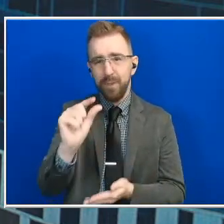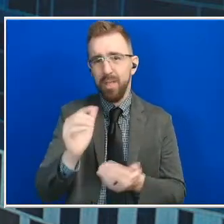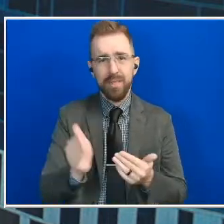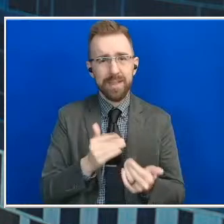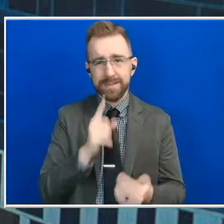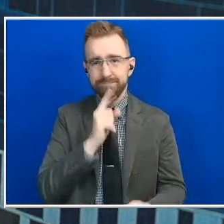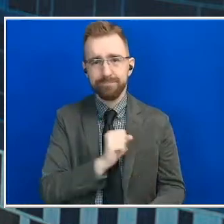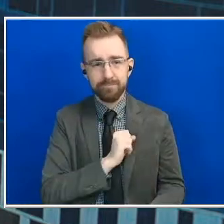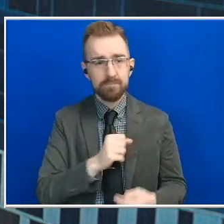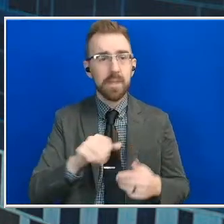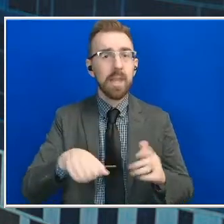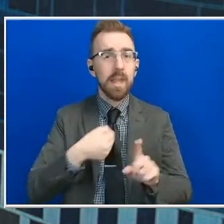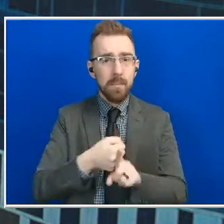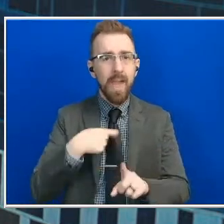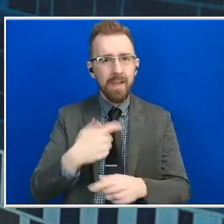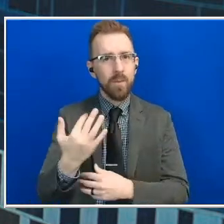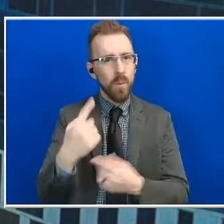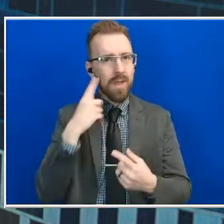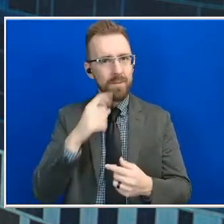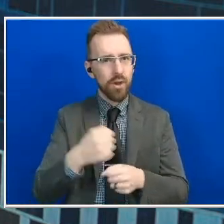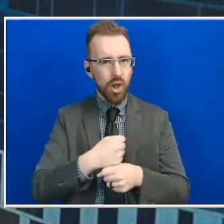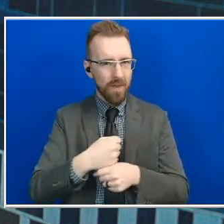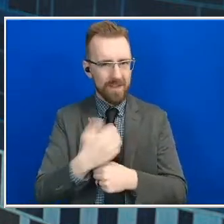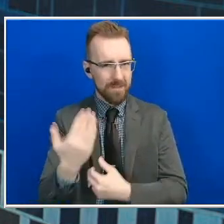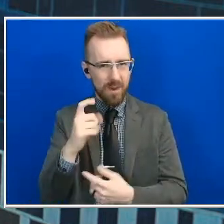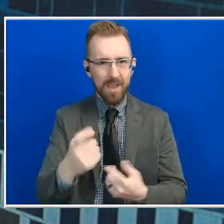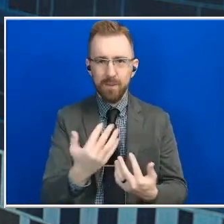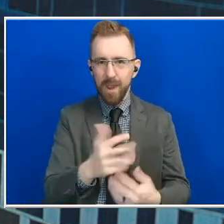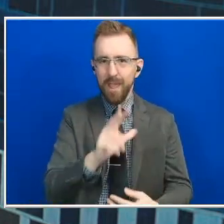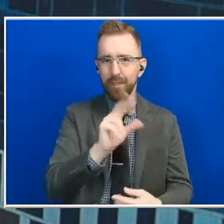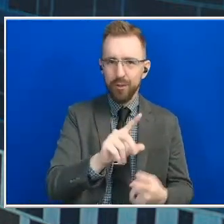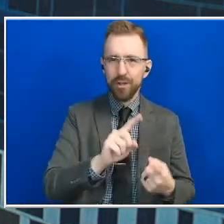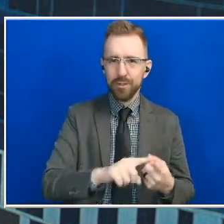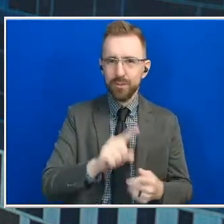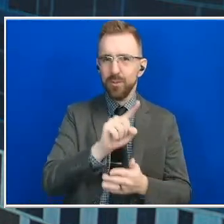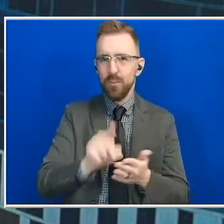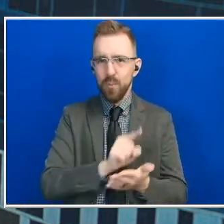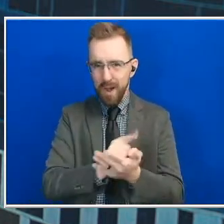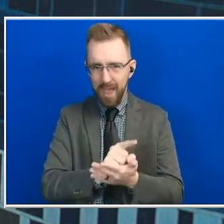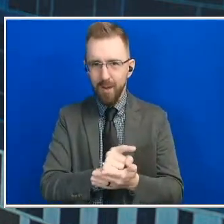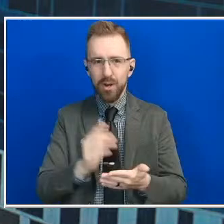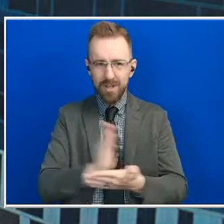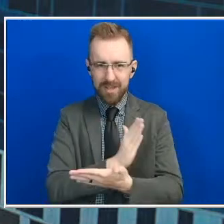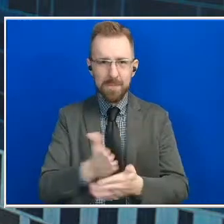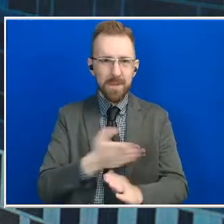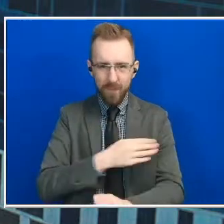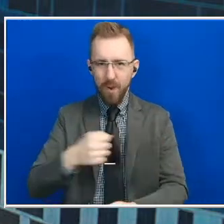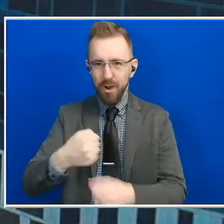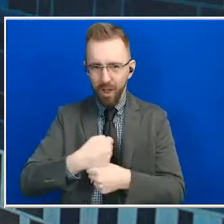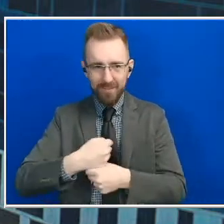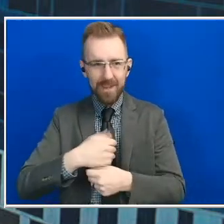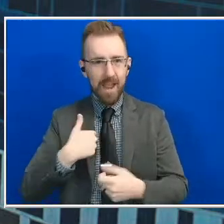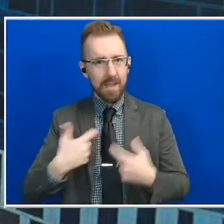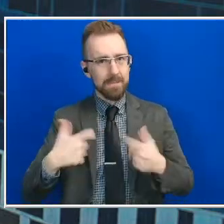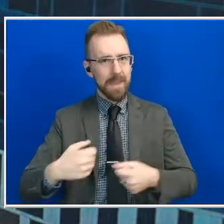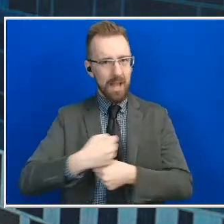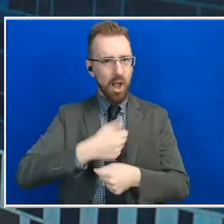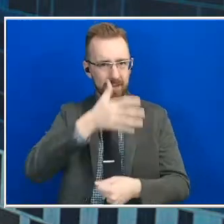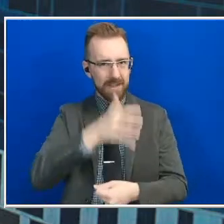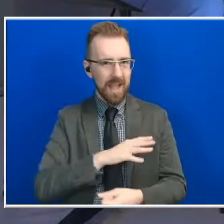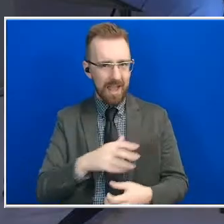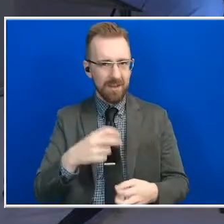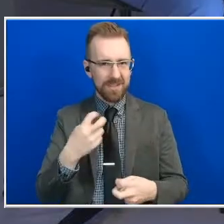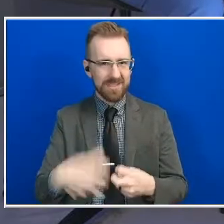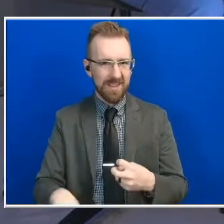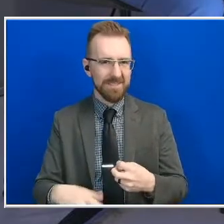my morning coffee. Because you need to wait 30 to 60 minutes after you take it. Brutal. I know. And as a big coffee guy, it was quite the impact. Yeah, that's